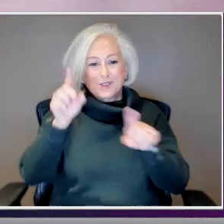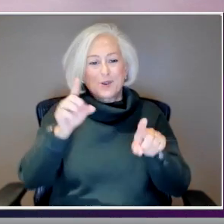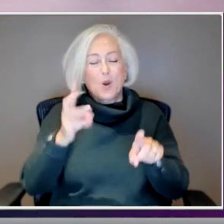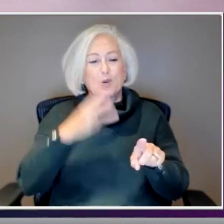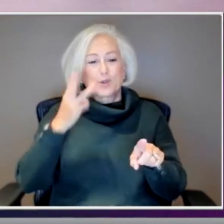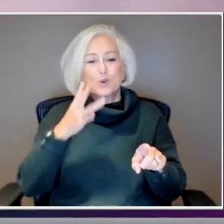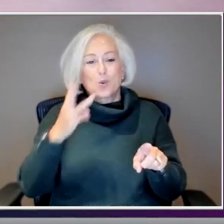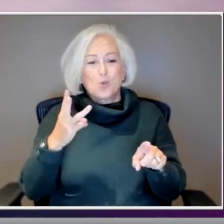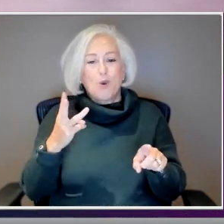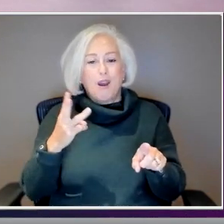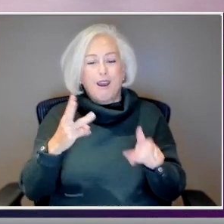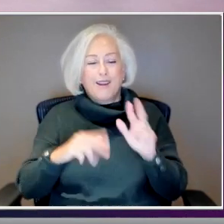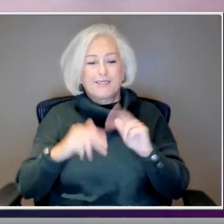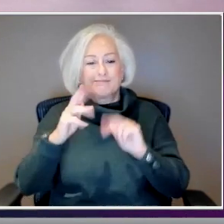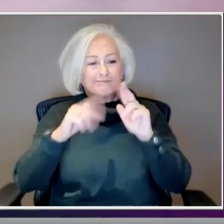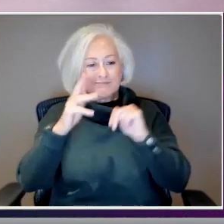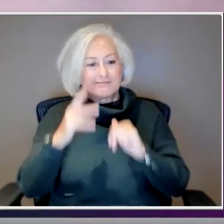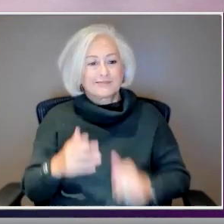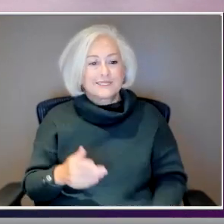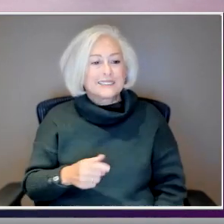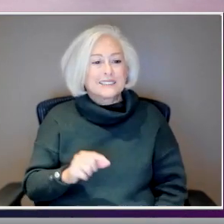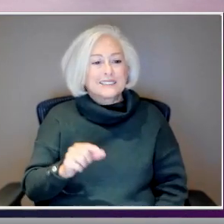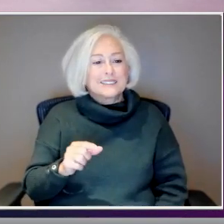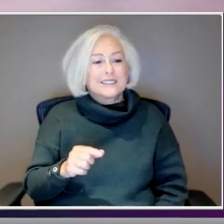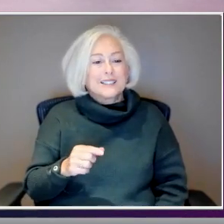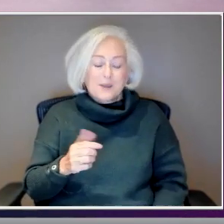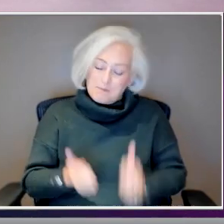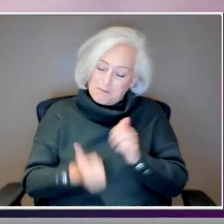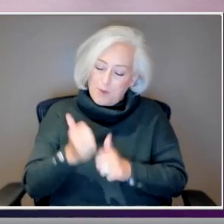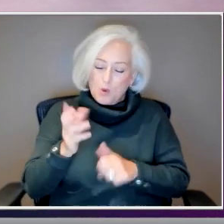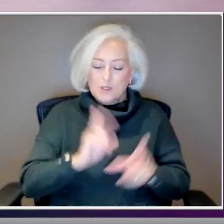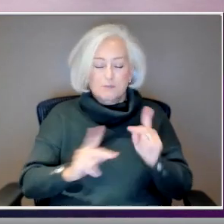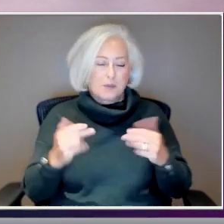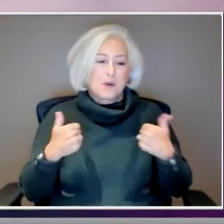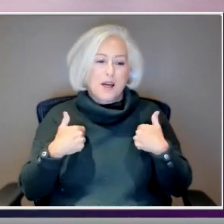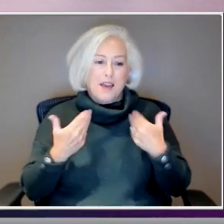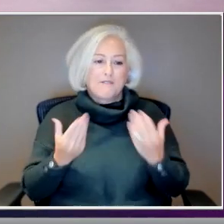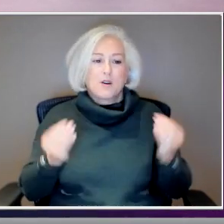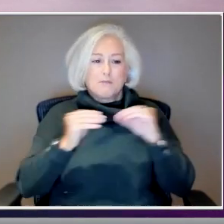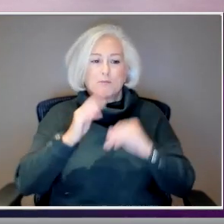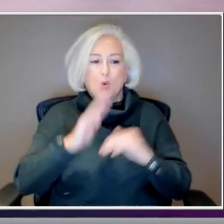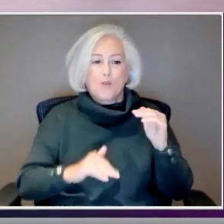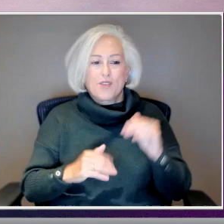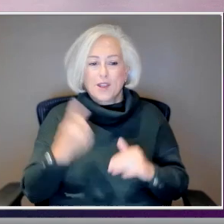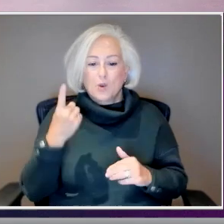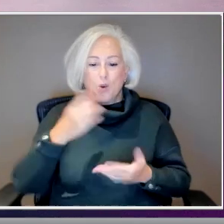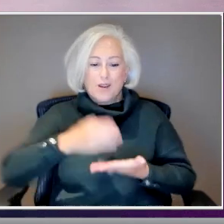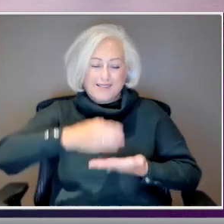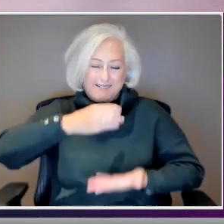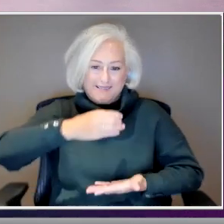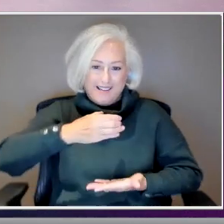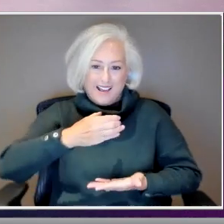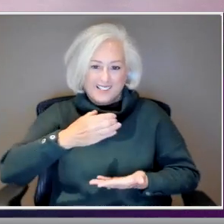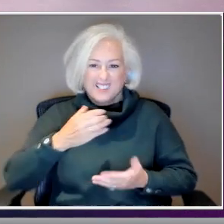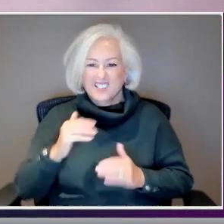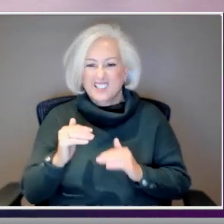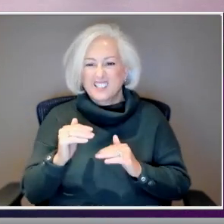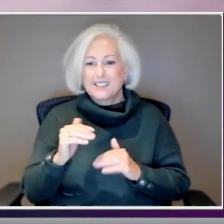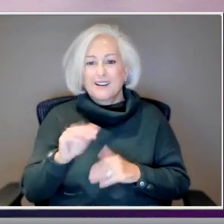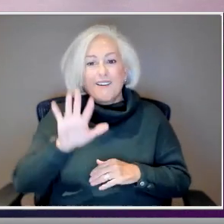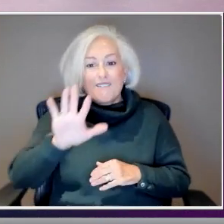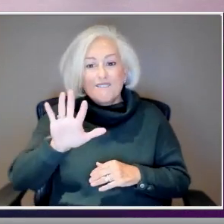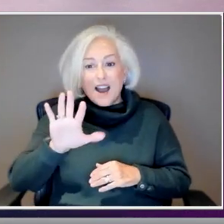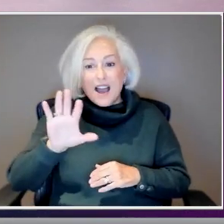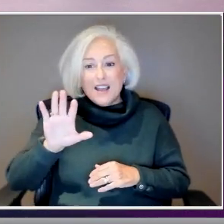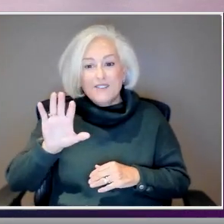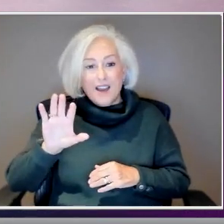tastes. So yeah, most people in a restaurant have more than what's considered a glass of wine. Right. Yeah, 5 ounces would look like a thimble if you got it